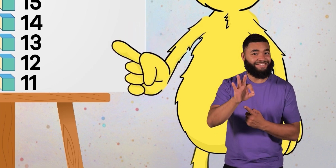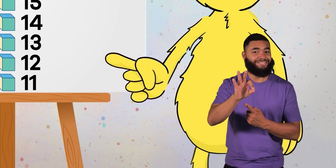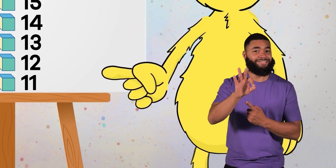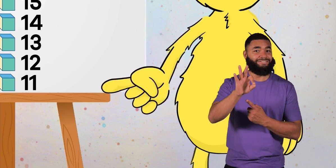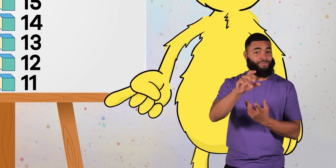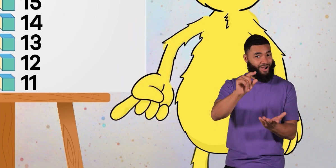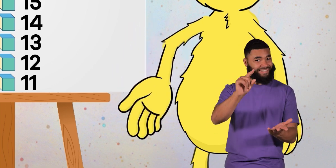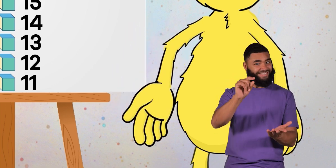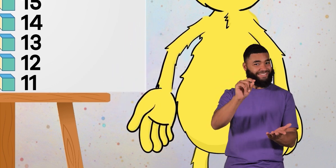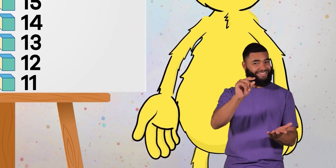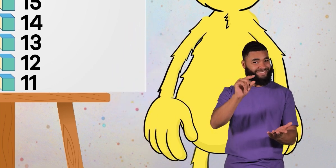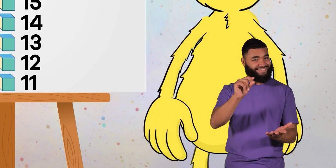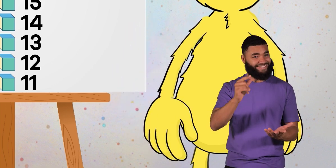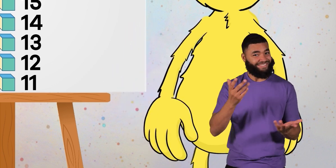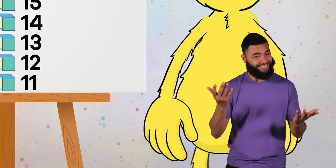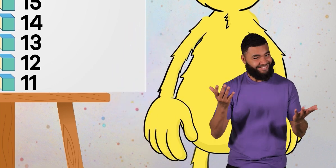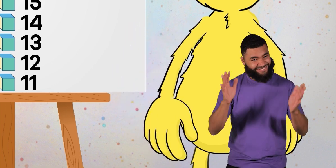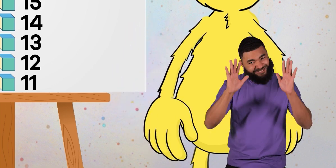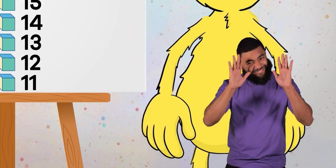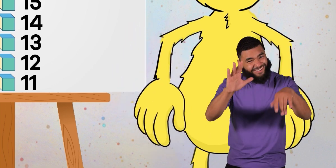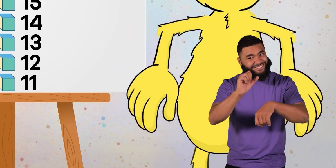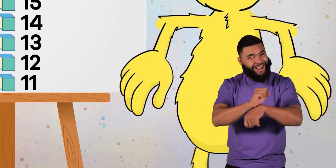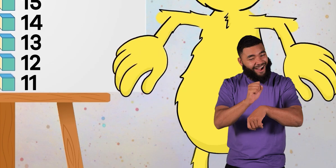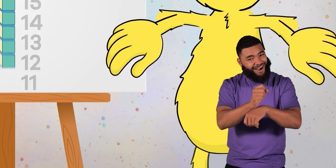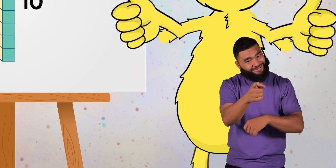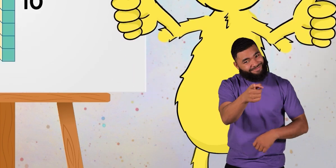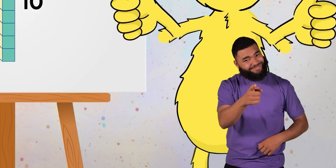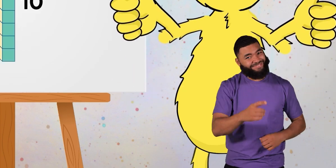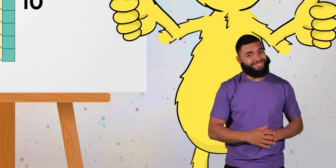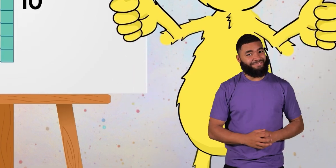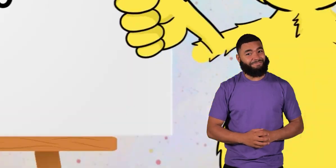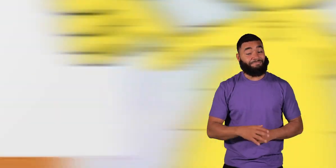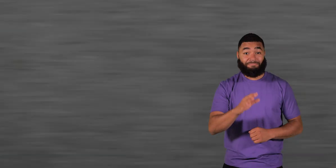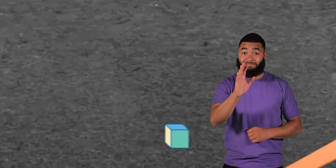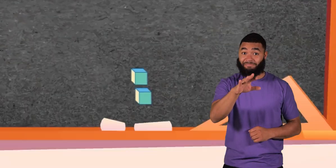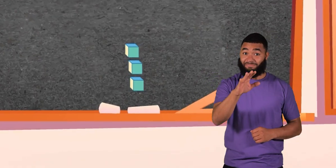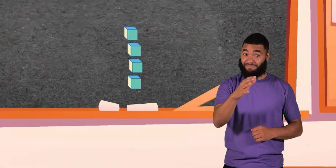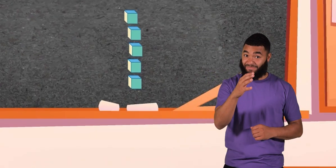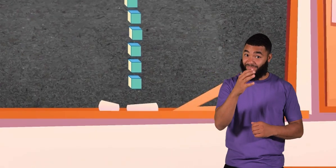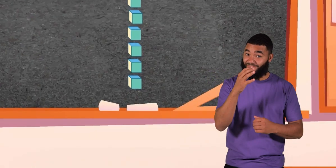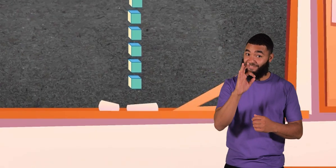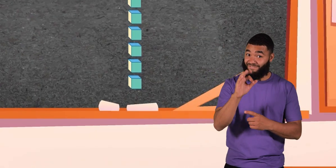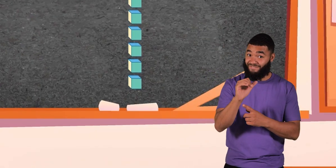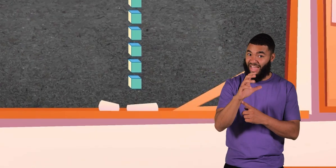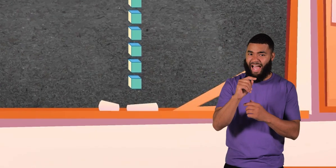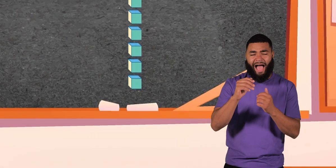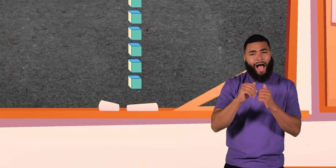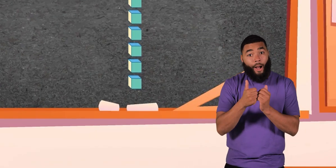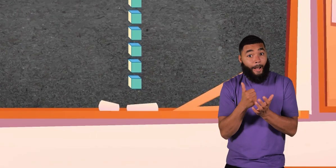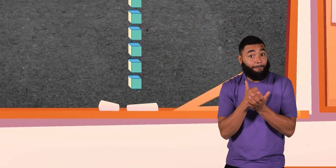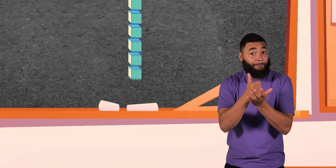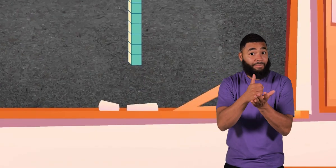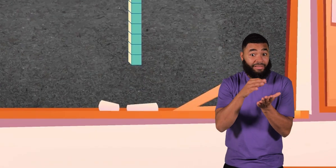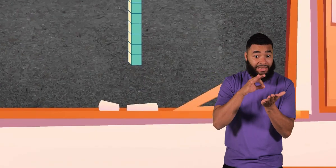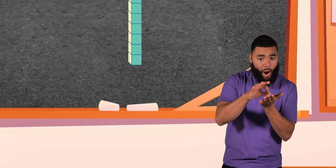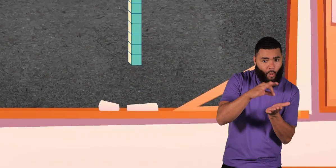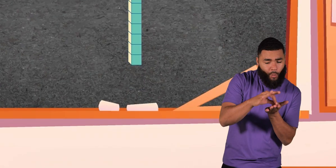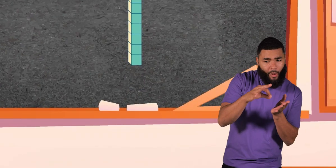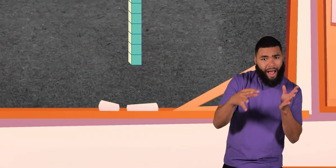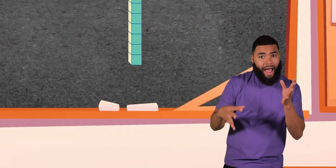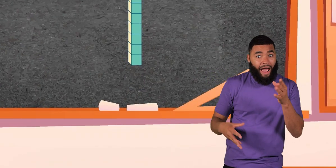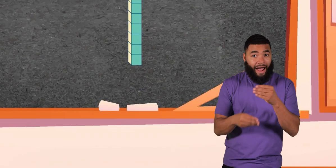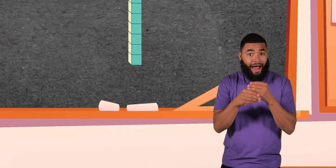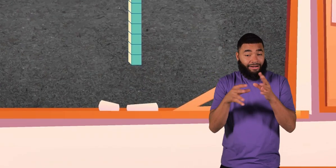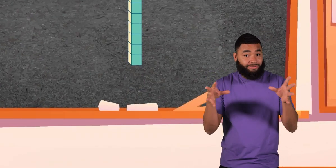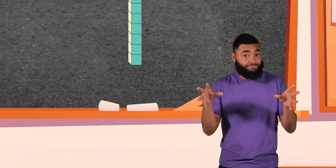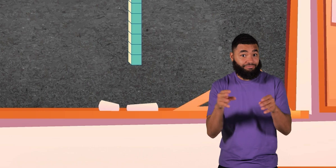19 20. great job! here's a little fact to help you count and to